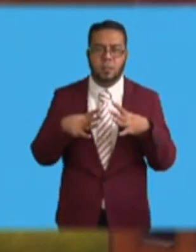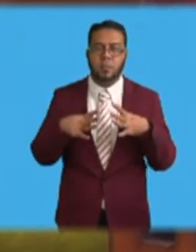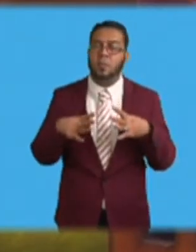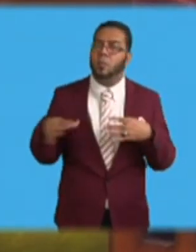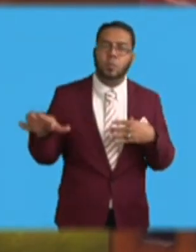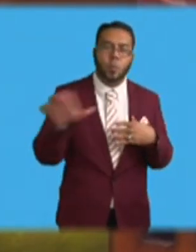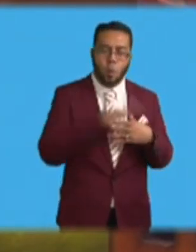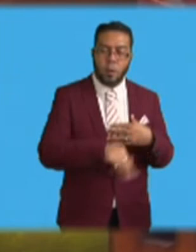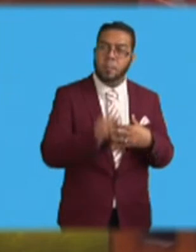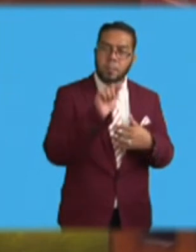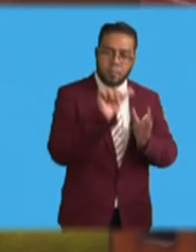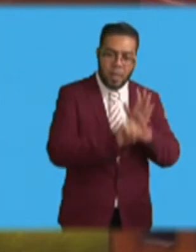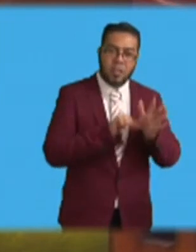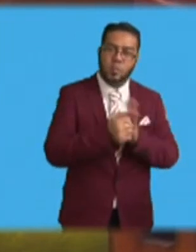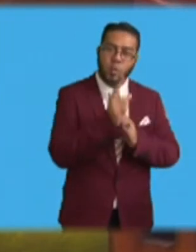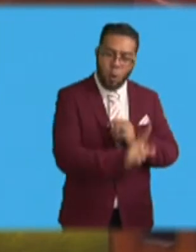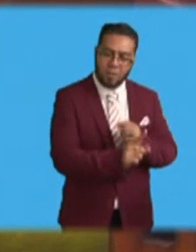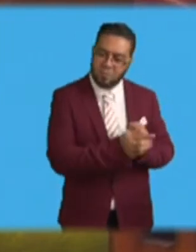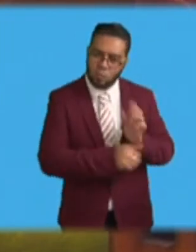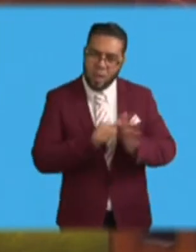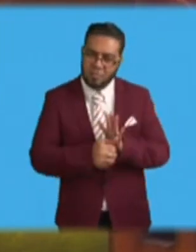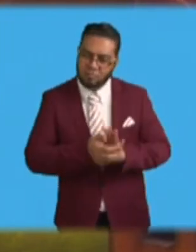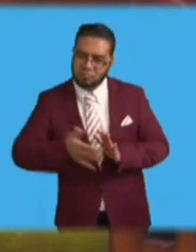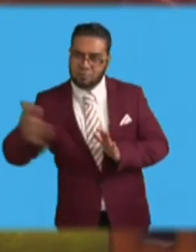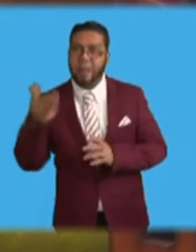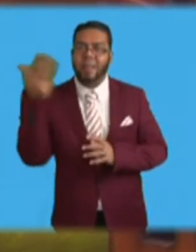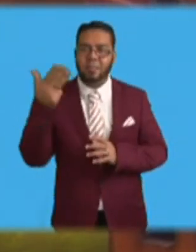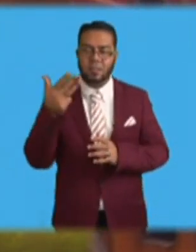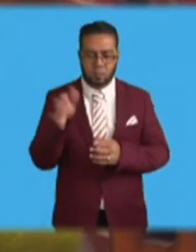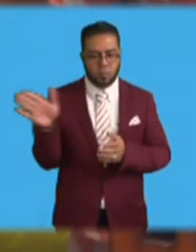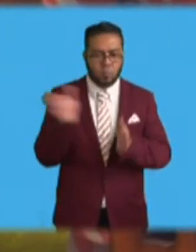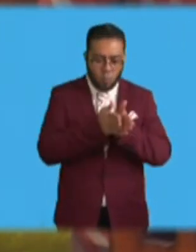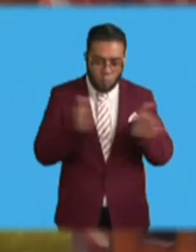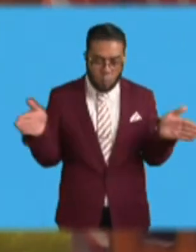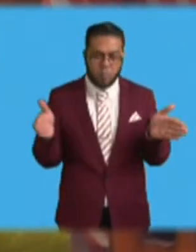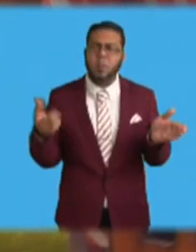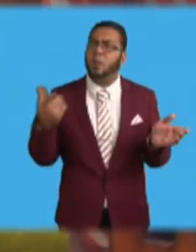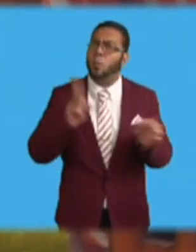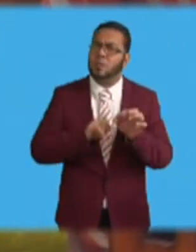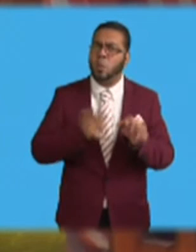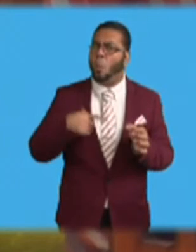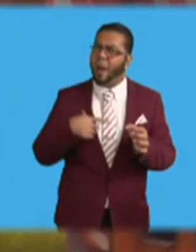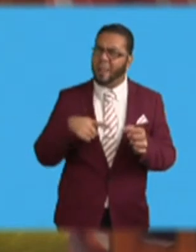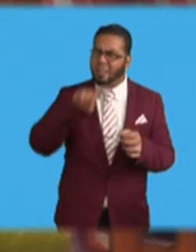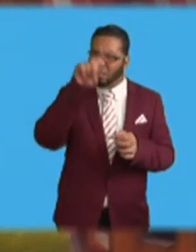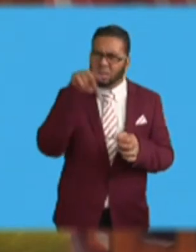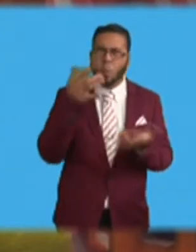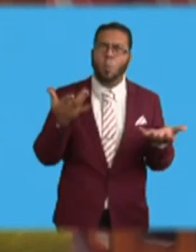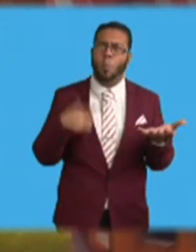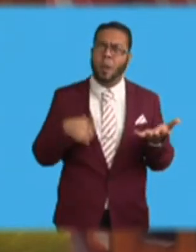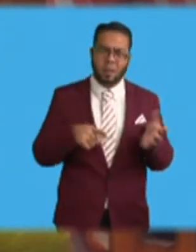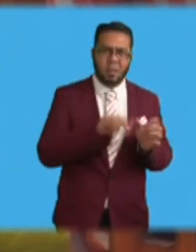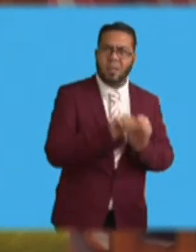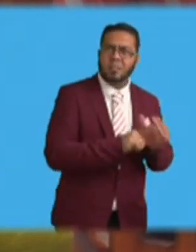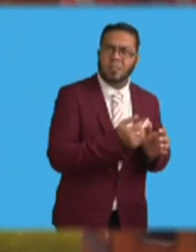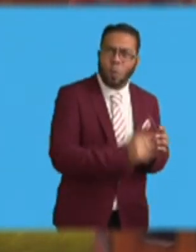between 1 to 19 years old. That's the first phase. Now the question is, why 1 to 19 years old, Madam Speaker? According to our current situation in